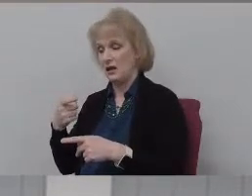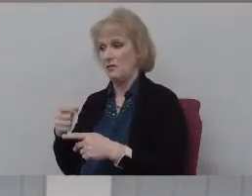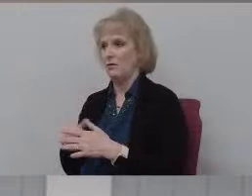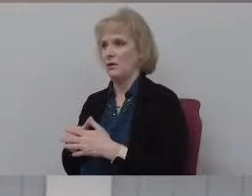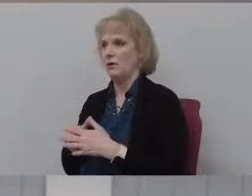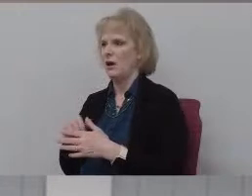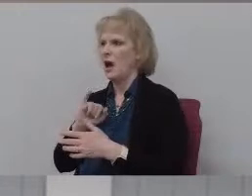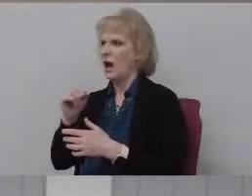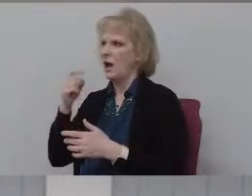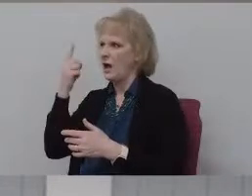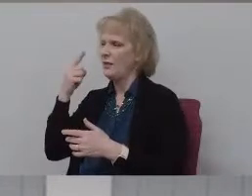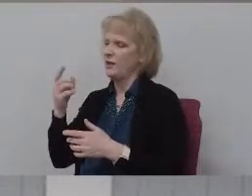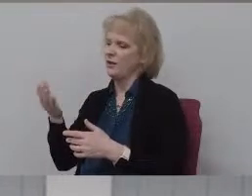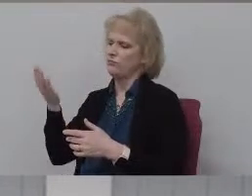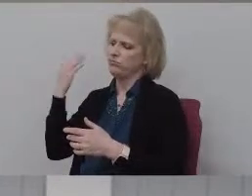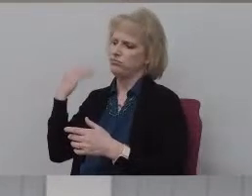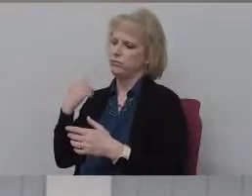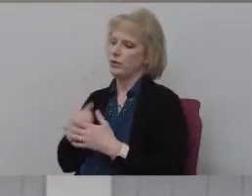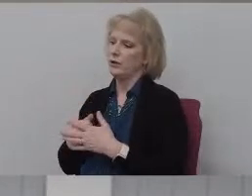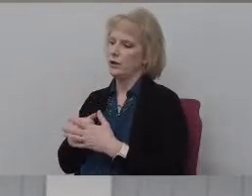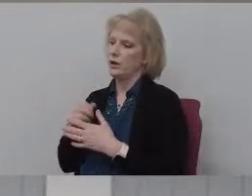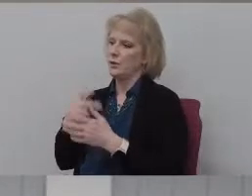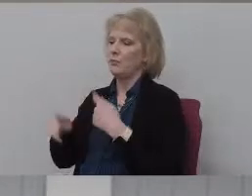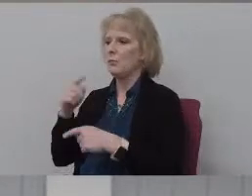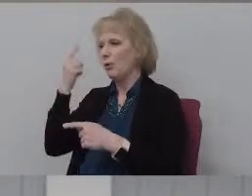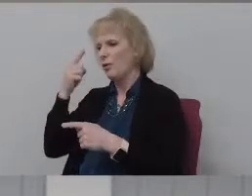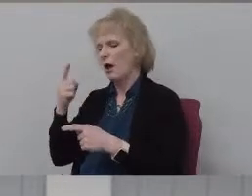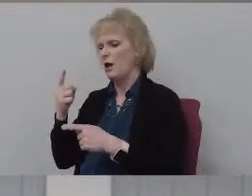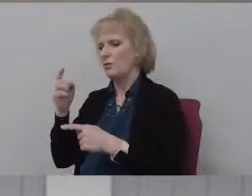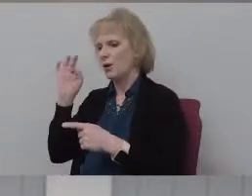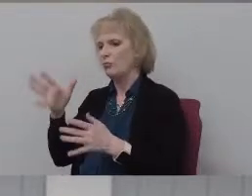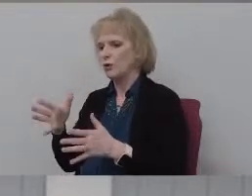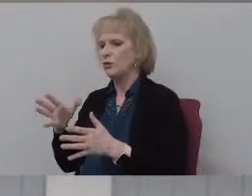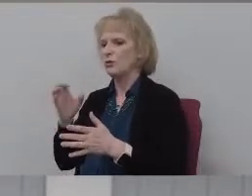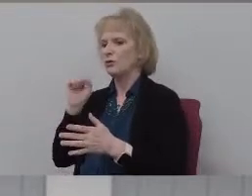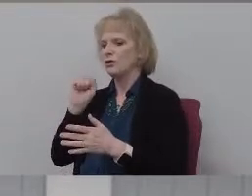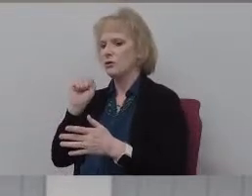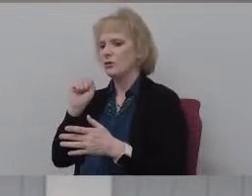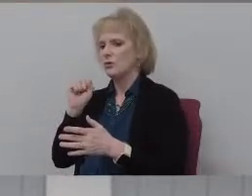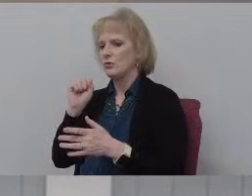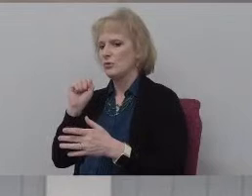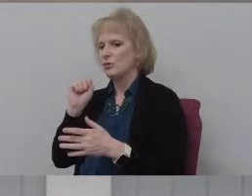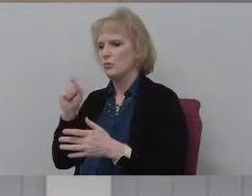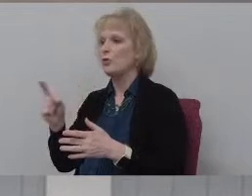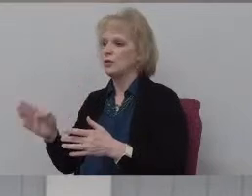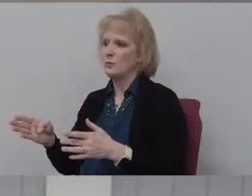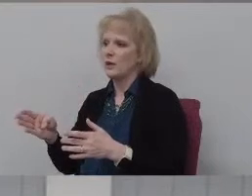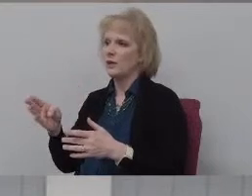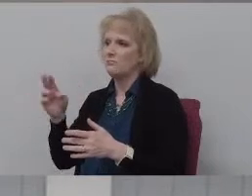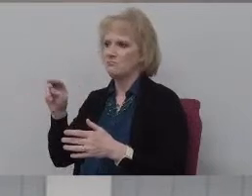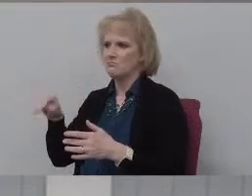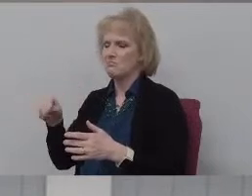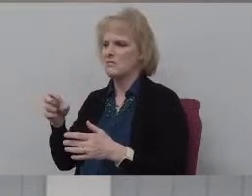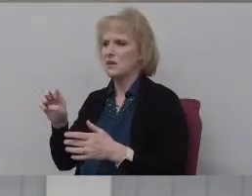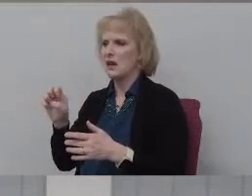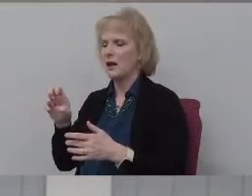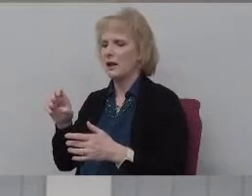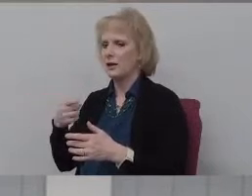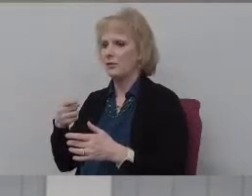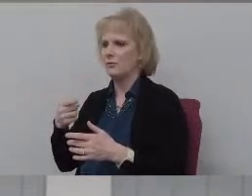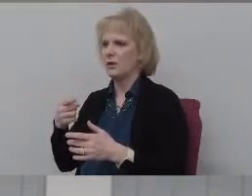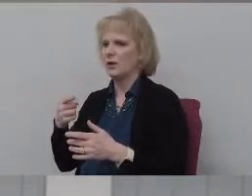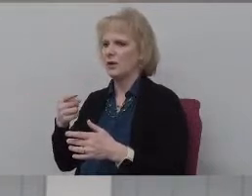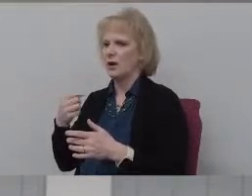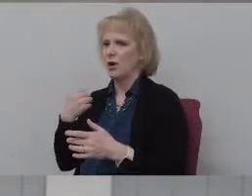anymore. I think it used to be people thought preachers were supposed to be negative, but we've become a very soft people. We are a very soft people today,